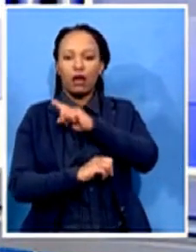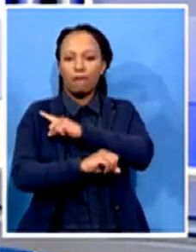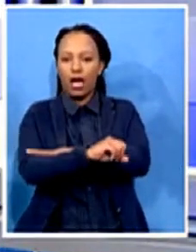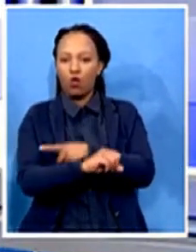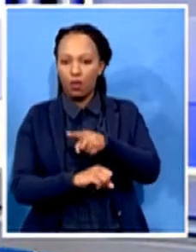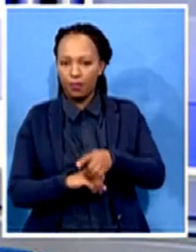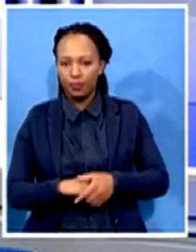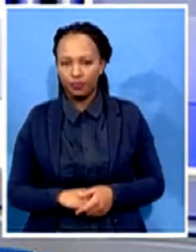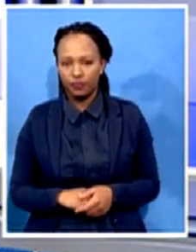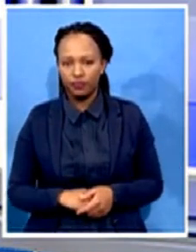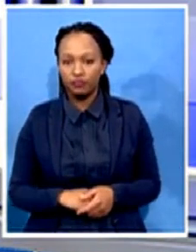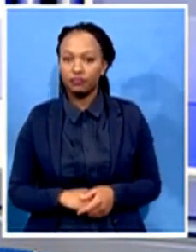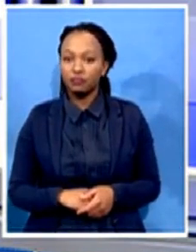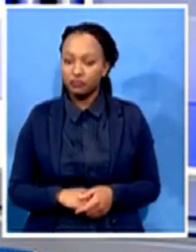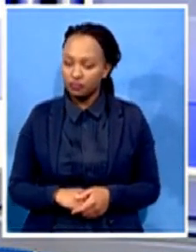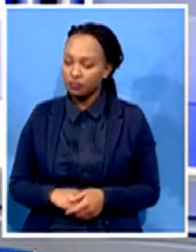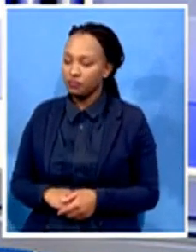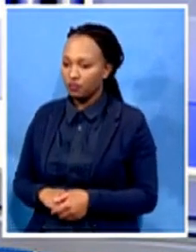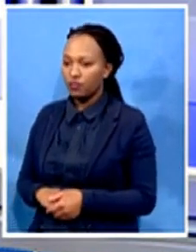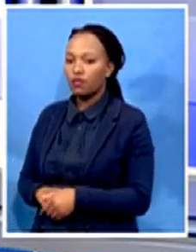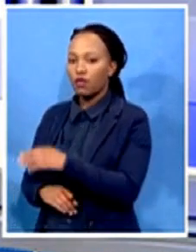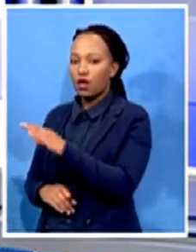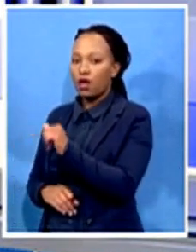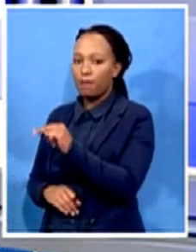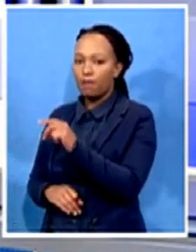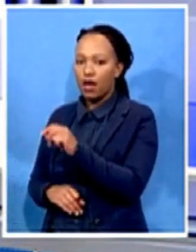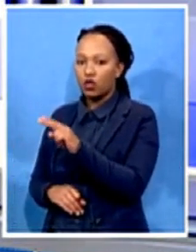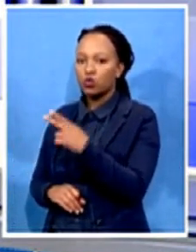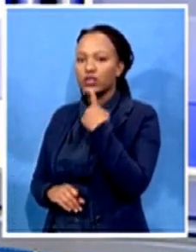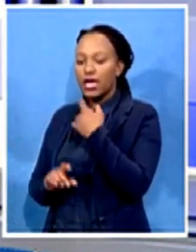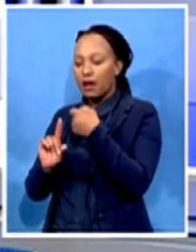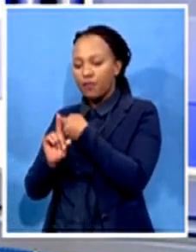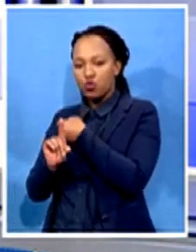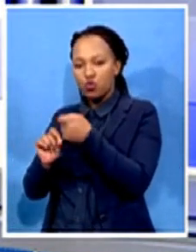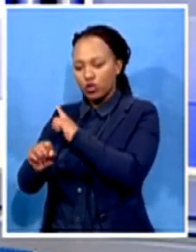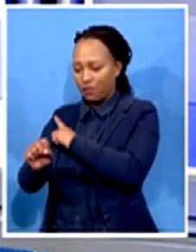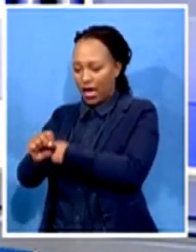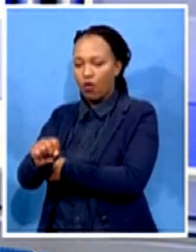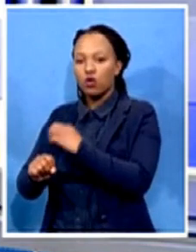from the UDM, saying this is an abuse of power. Sir, we thank you very much indeed for your time.